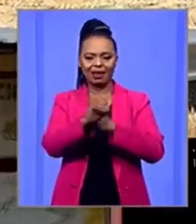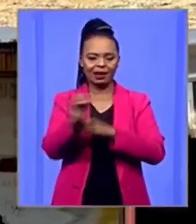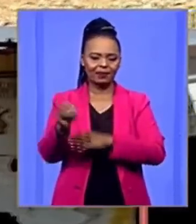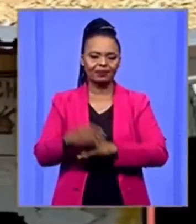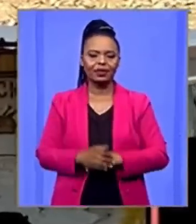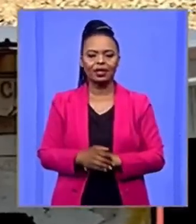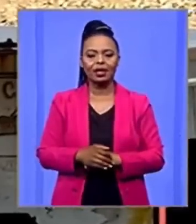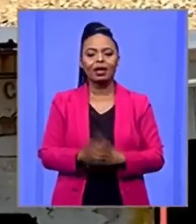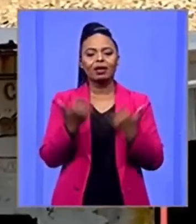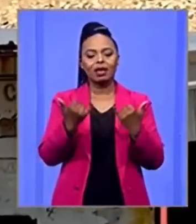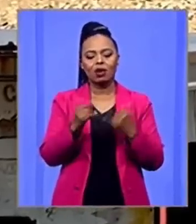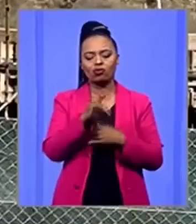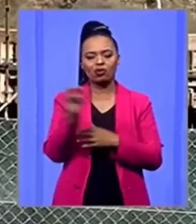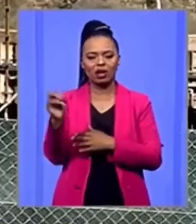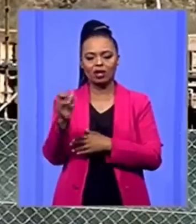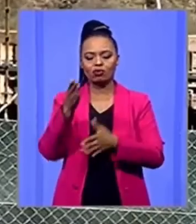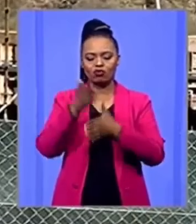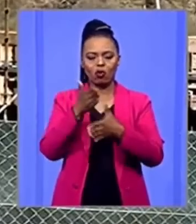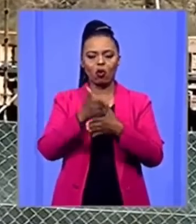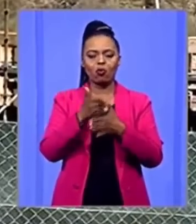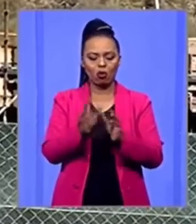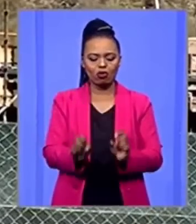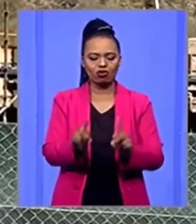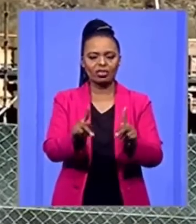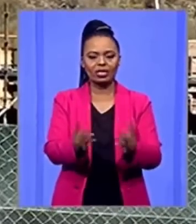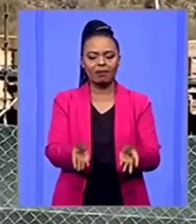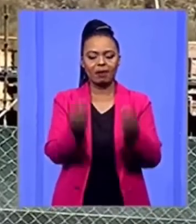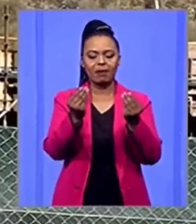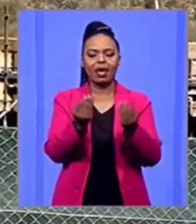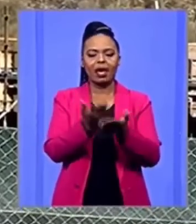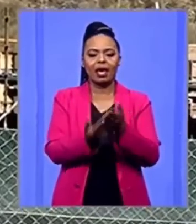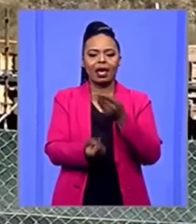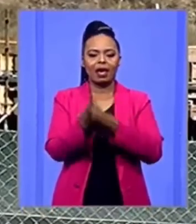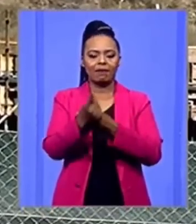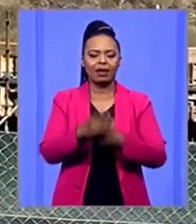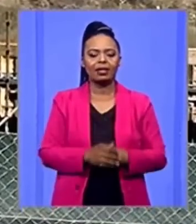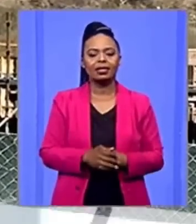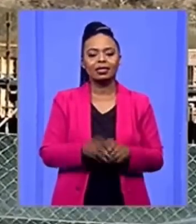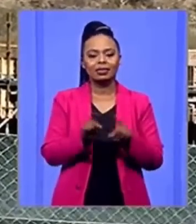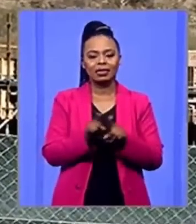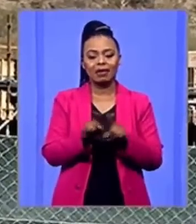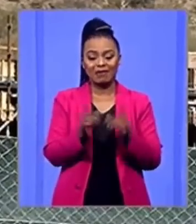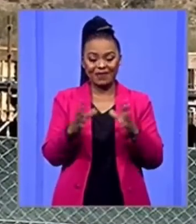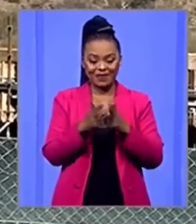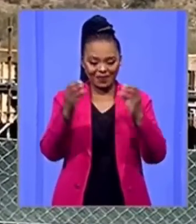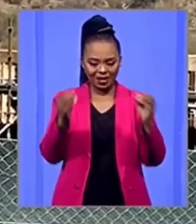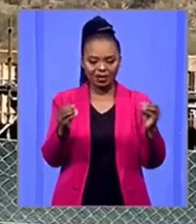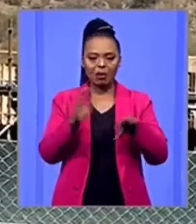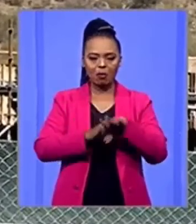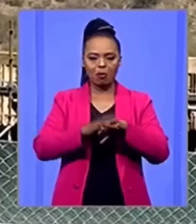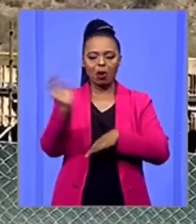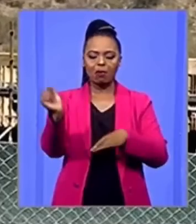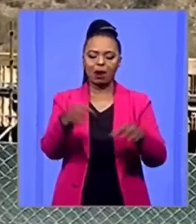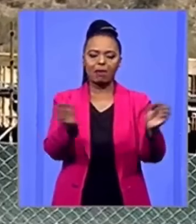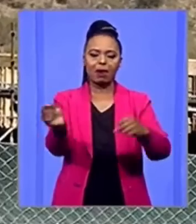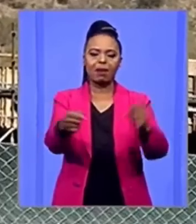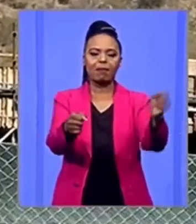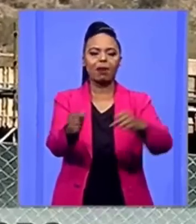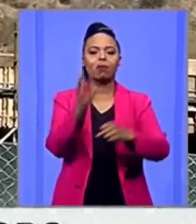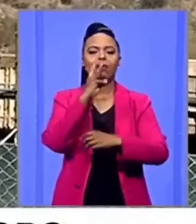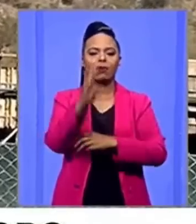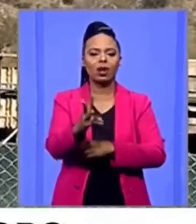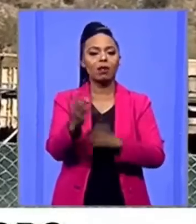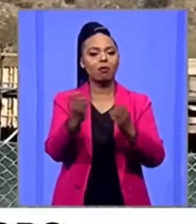ye 200 ya lebakanyana ge boagwa le ya go ya go ile ya 150 ge bo fedile kudu go lebeletše bašomedi ba